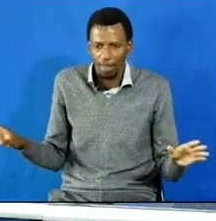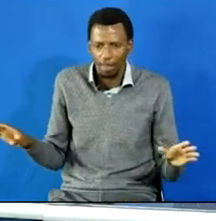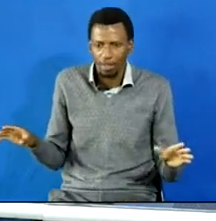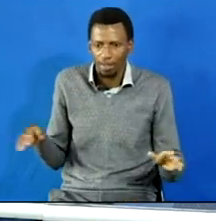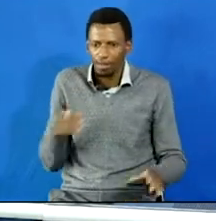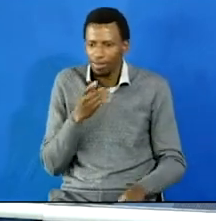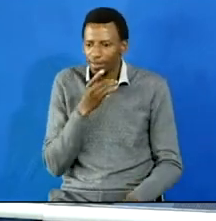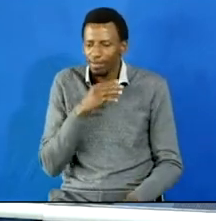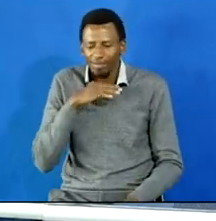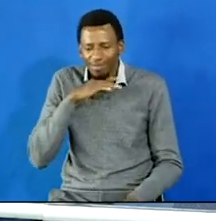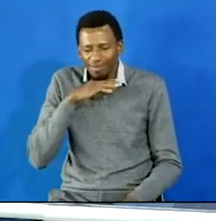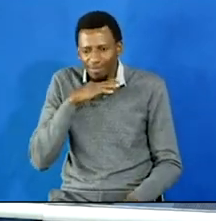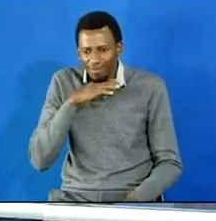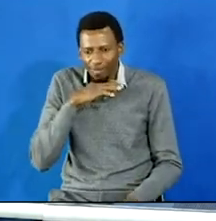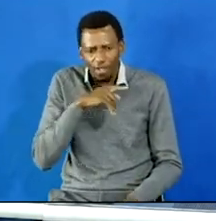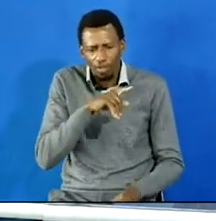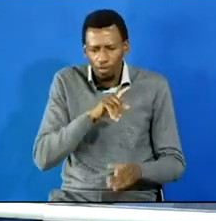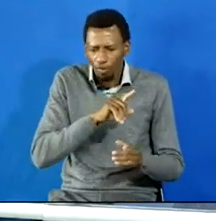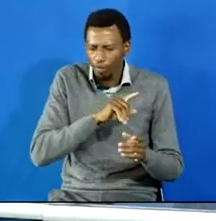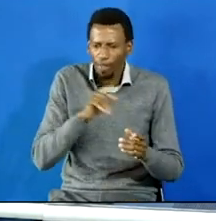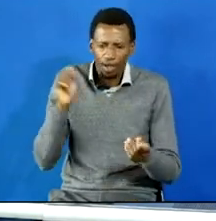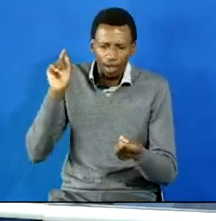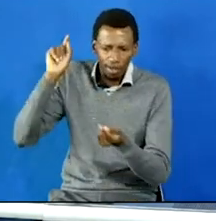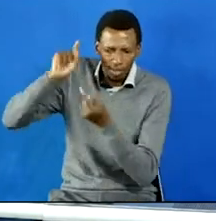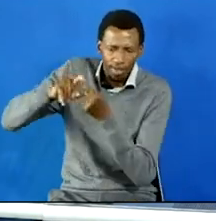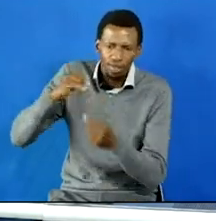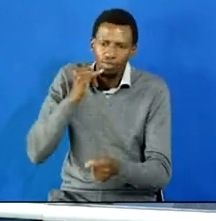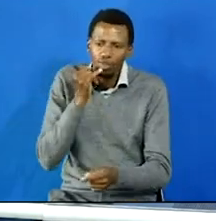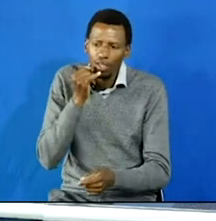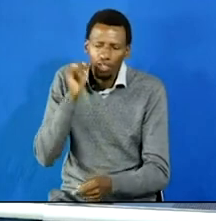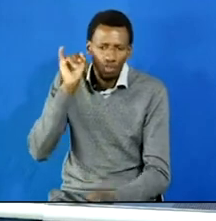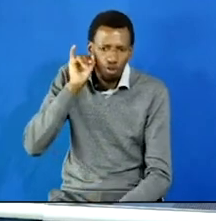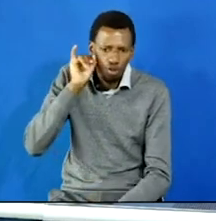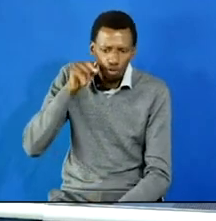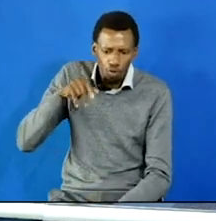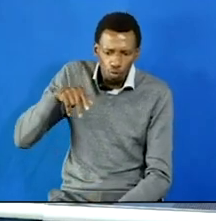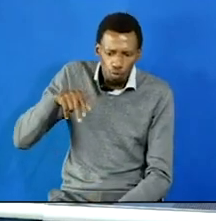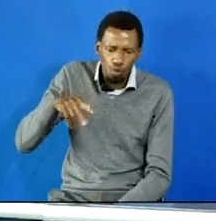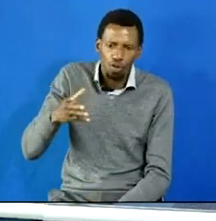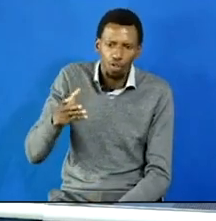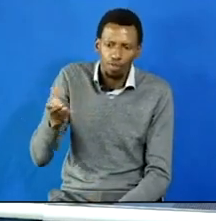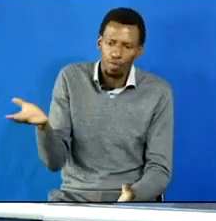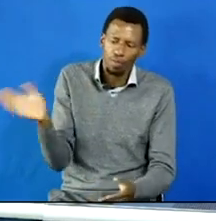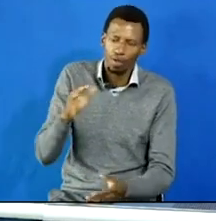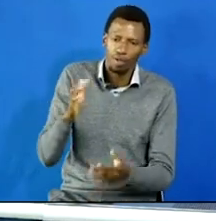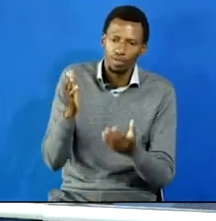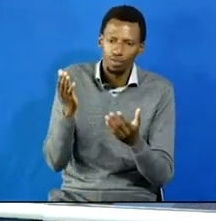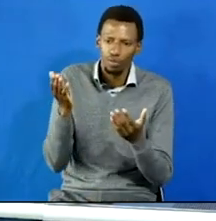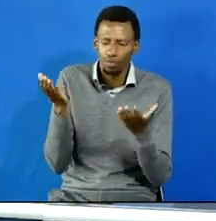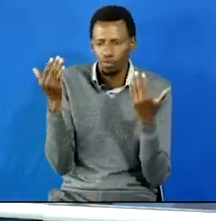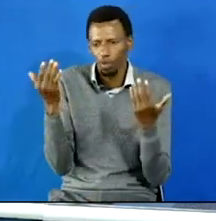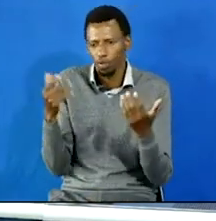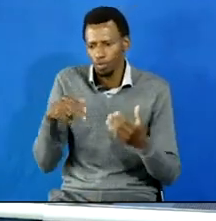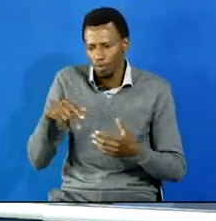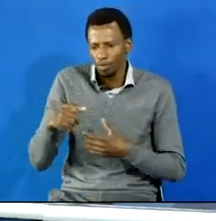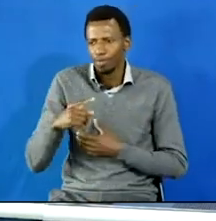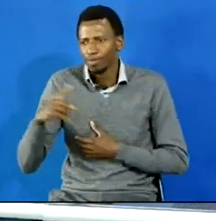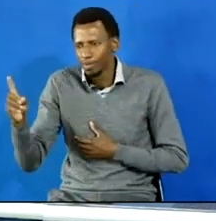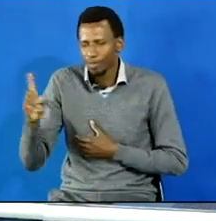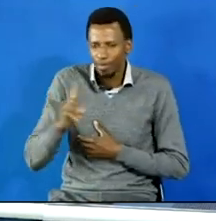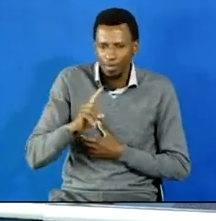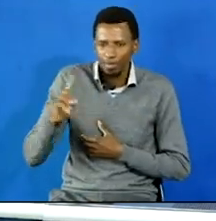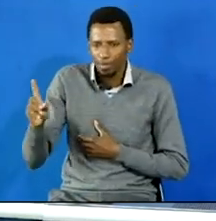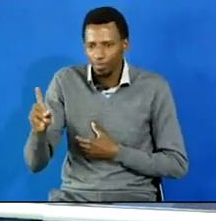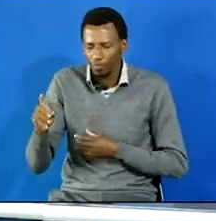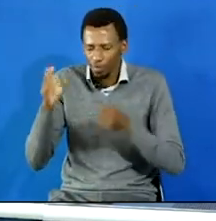I could walk all the way to Isiolo on foot and come back to Meru. I could go to Nkobo all the way on foot and back. And I was just